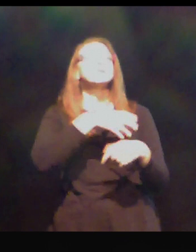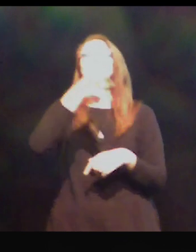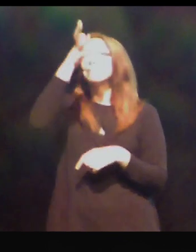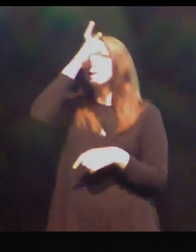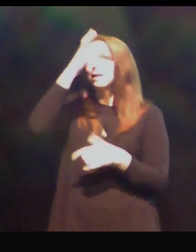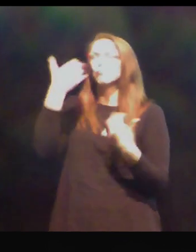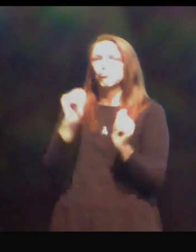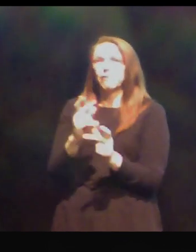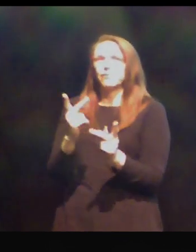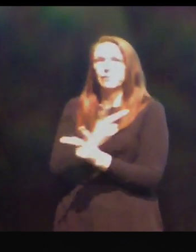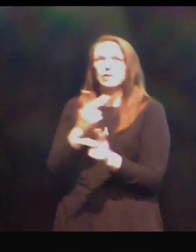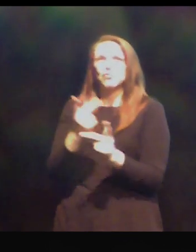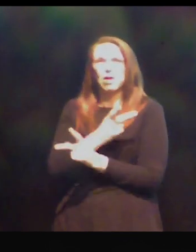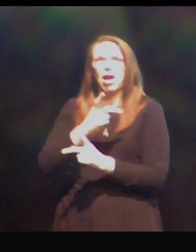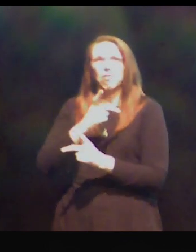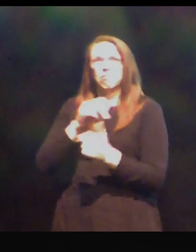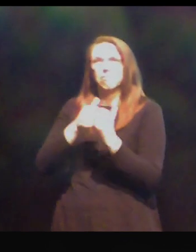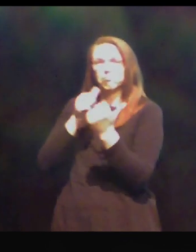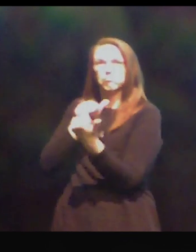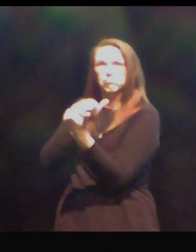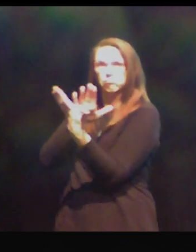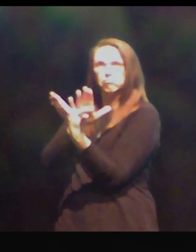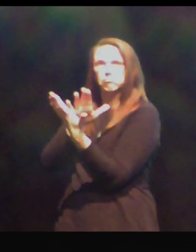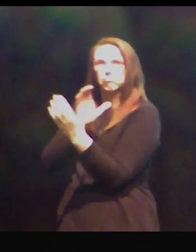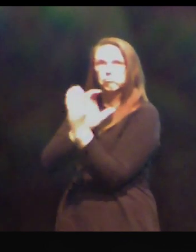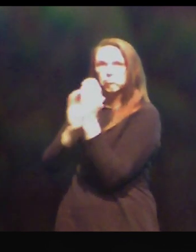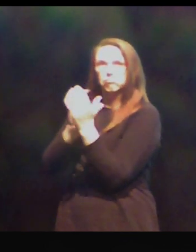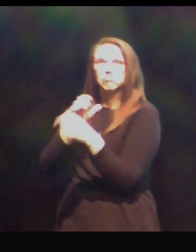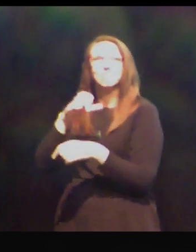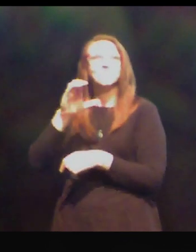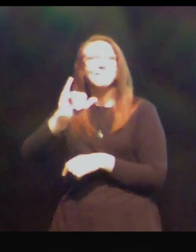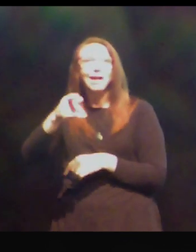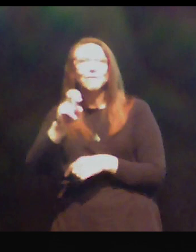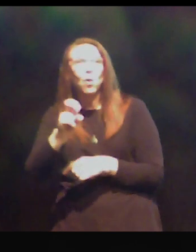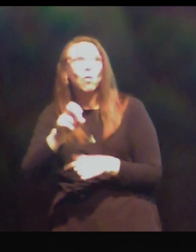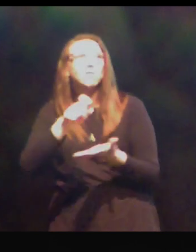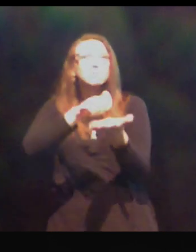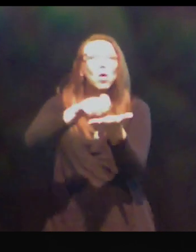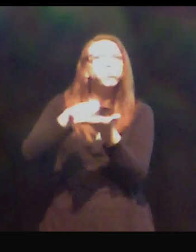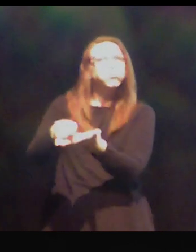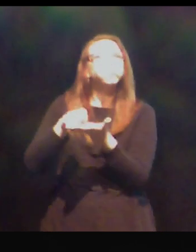try and, like, figure out, like, various ways. Would it be, like, iPhone or, like, Notepad?